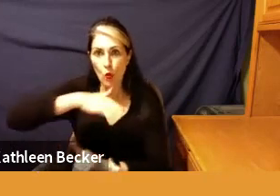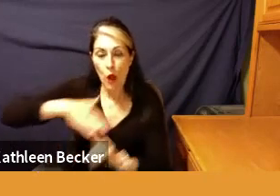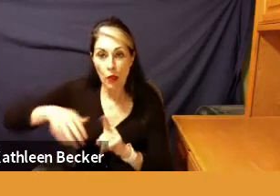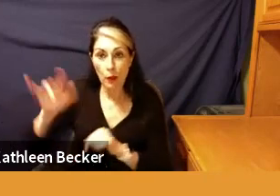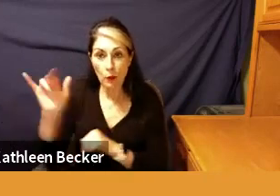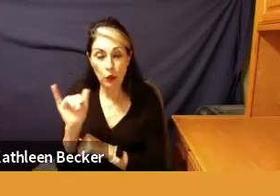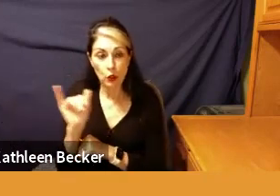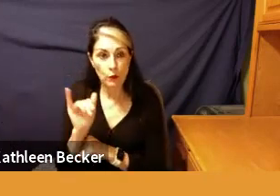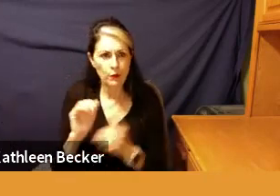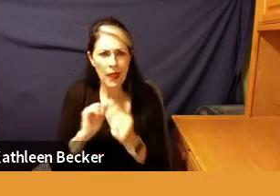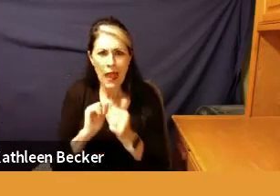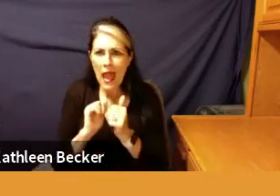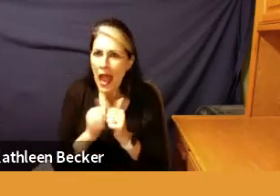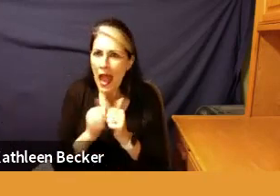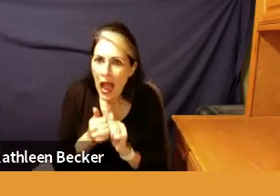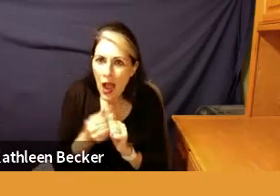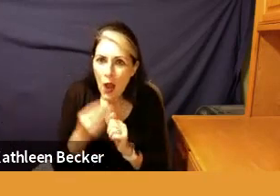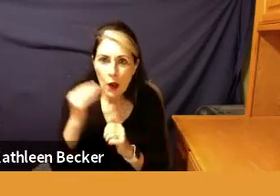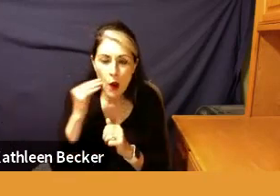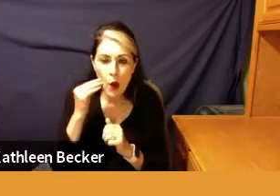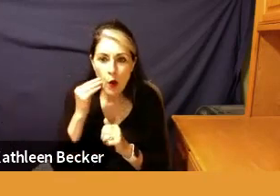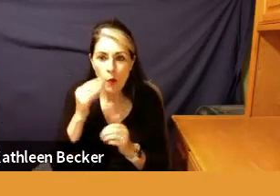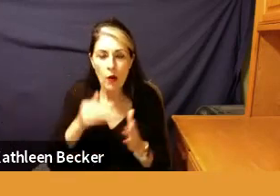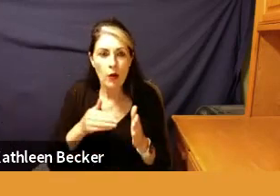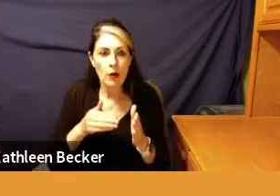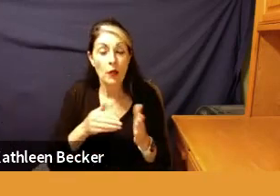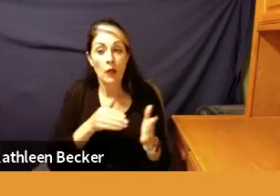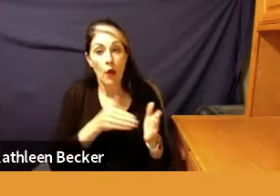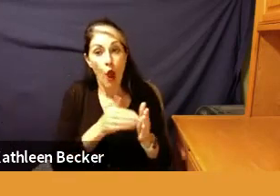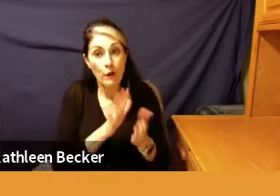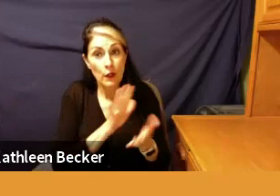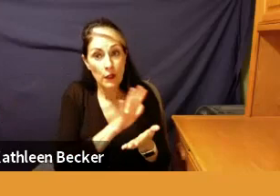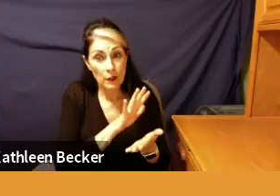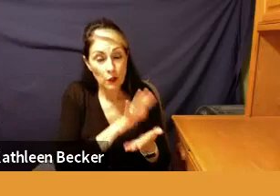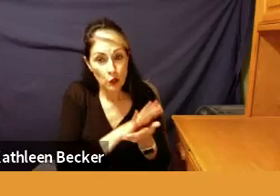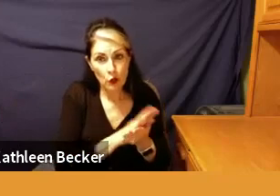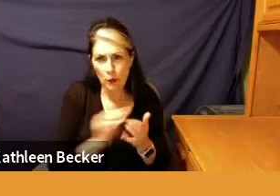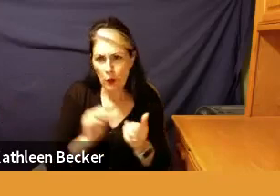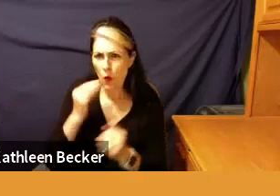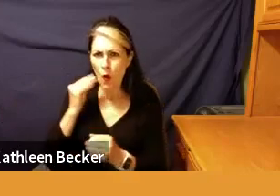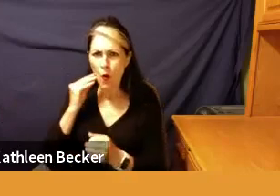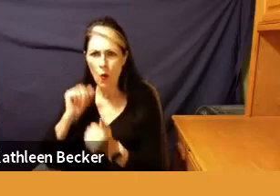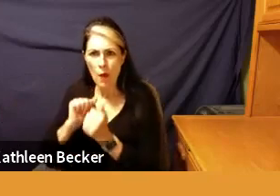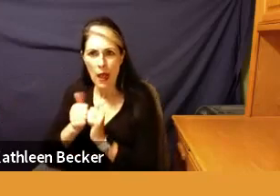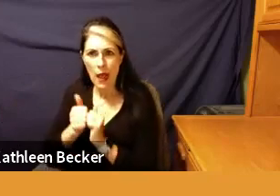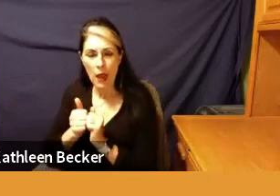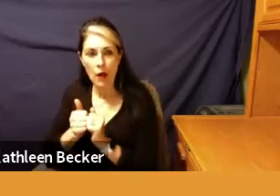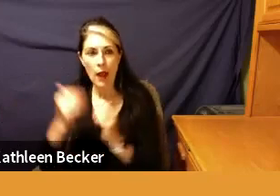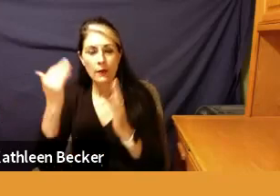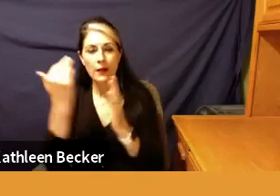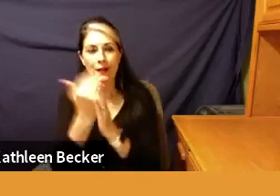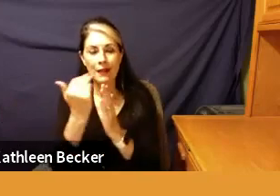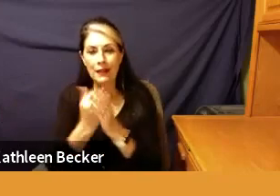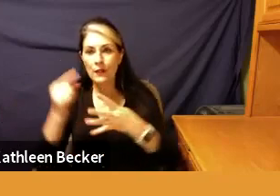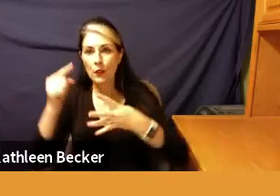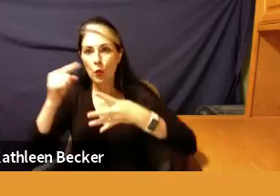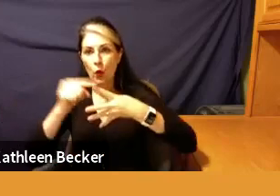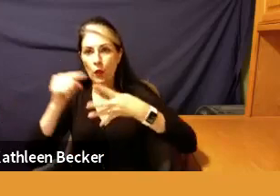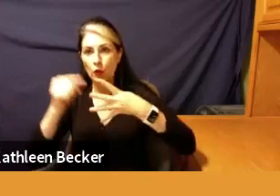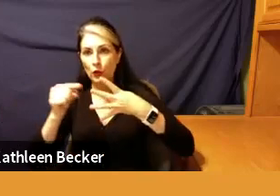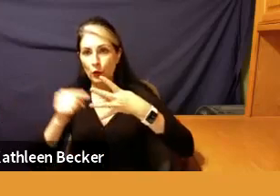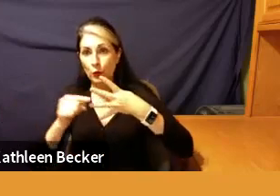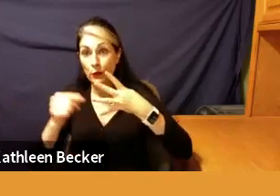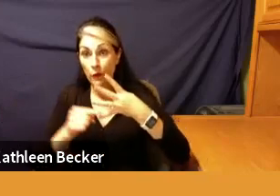Okay, so then how do you do that at home, right? We do that a lot at school, but how do you do that at home? And I've listed 4 different ways